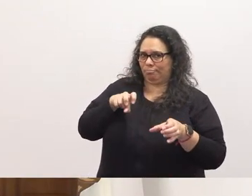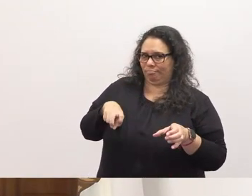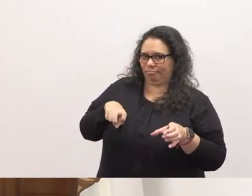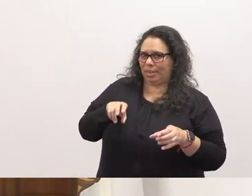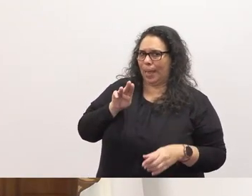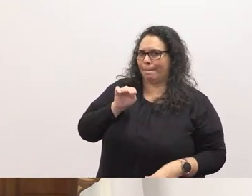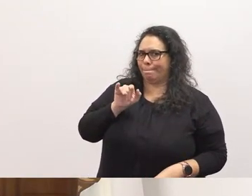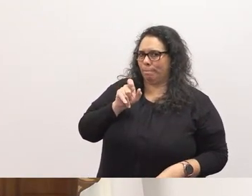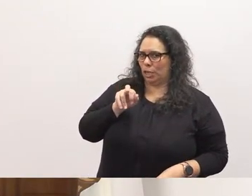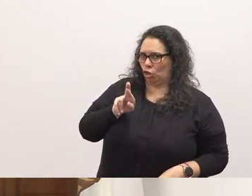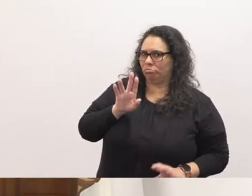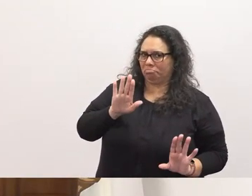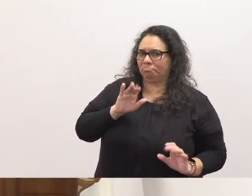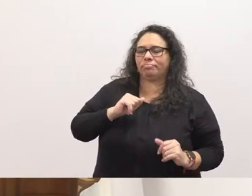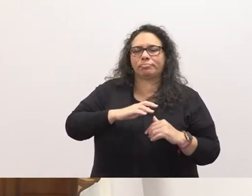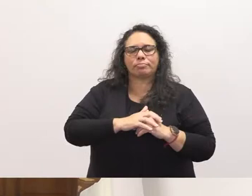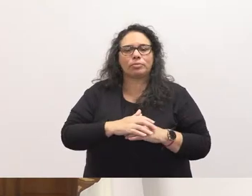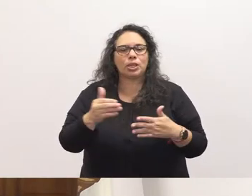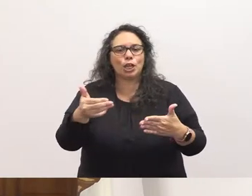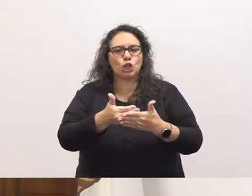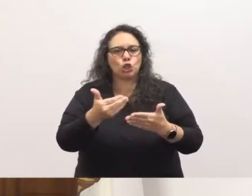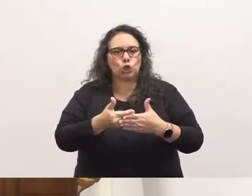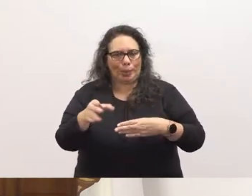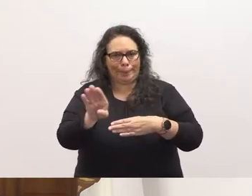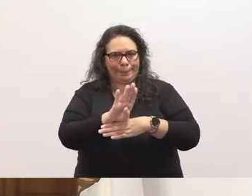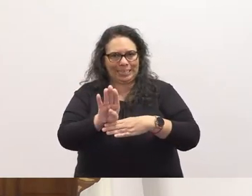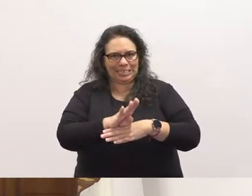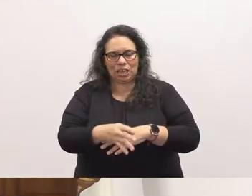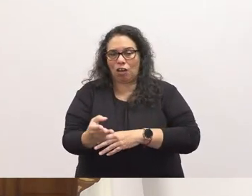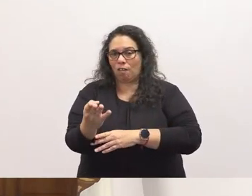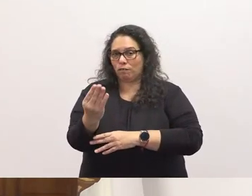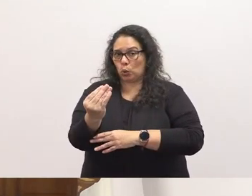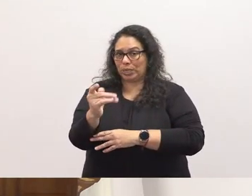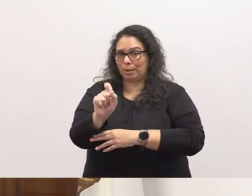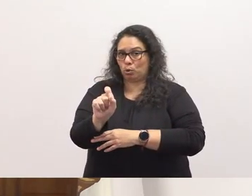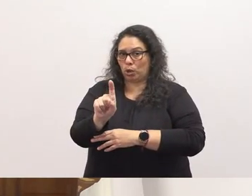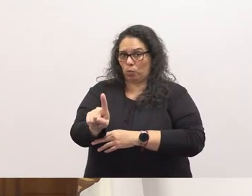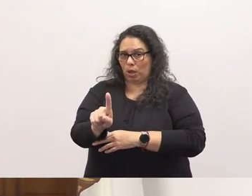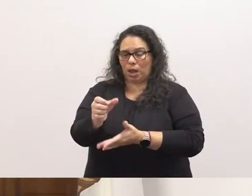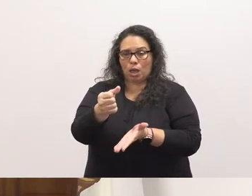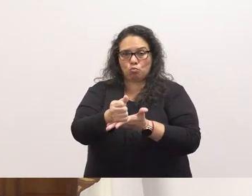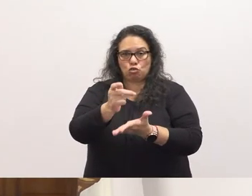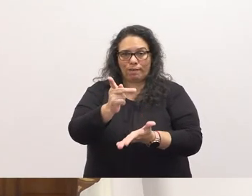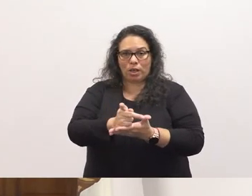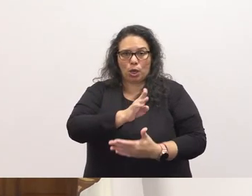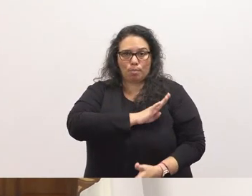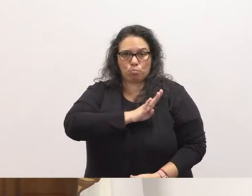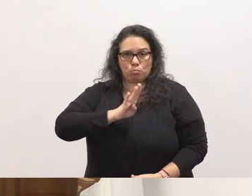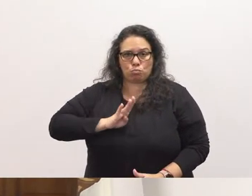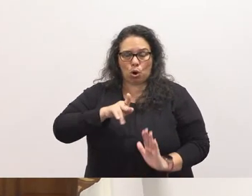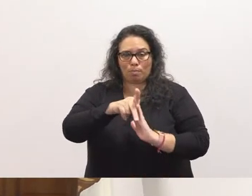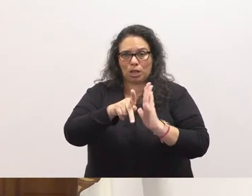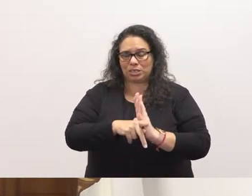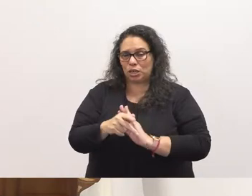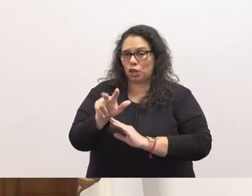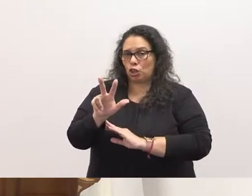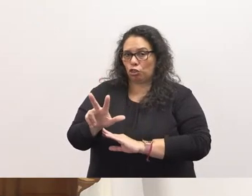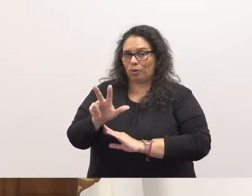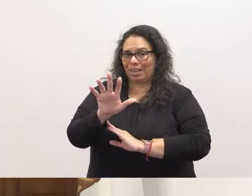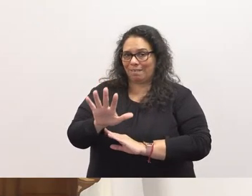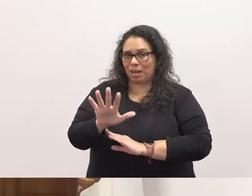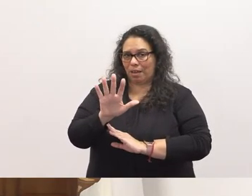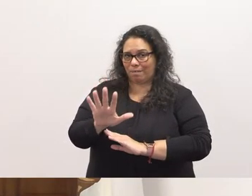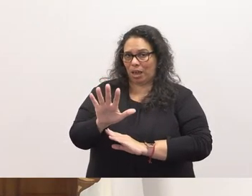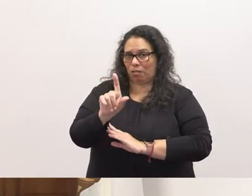Okay, now we're at new business 14.1, approval of board policy